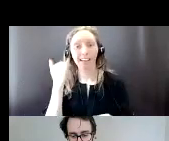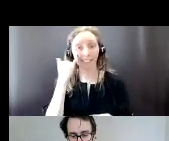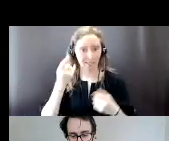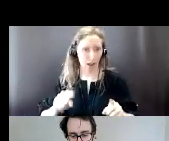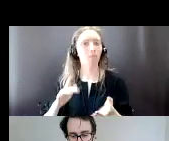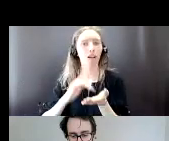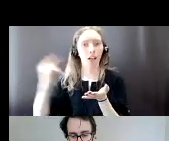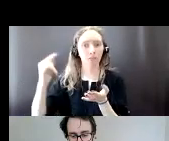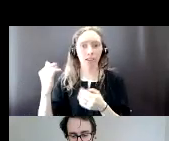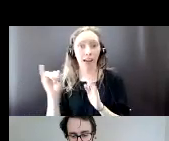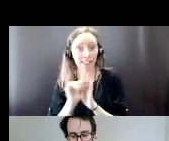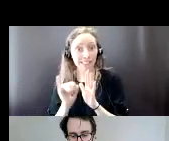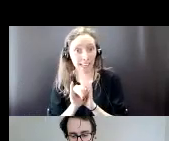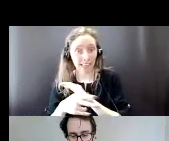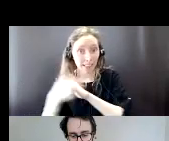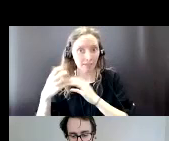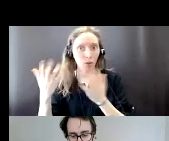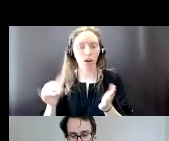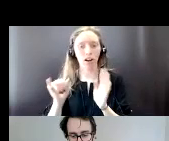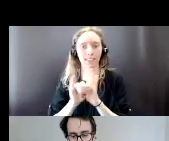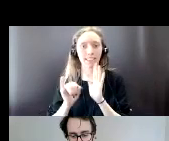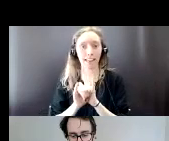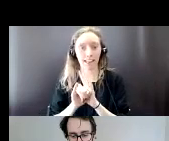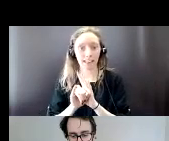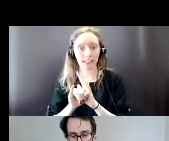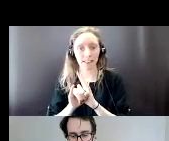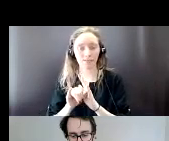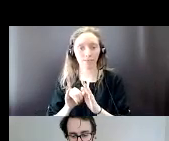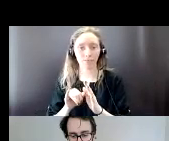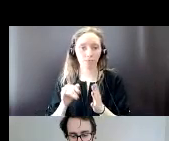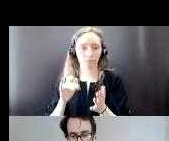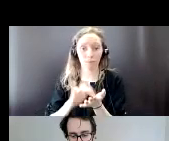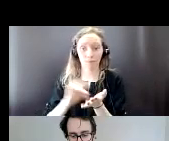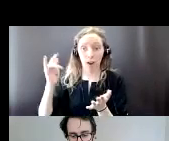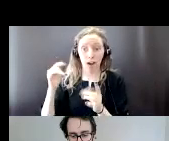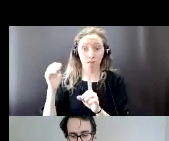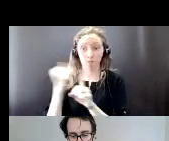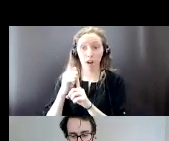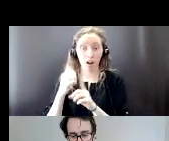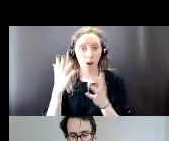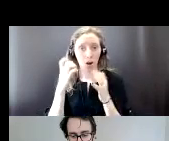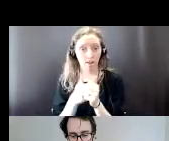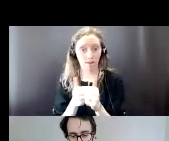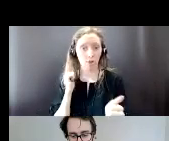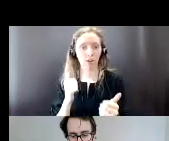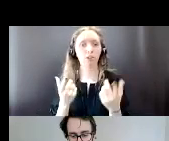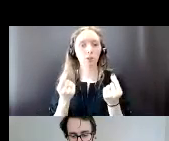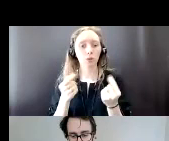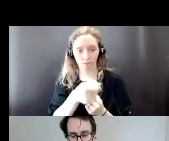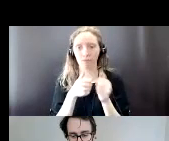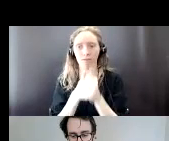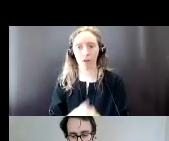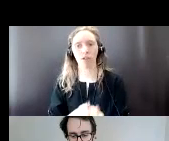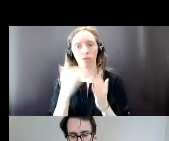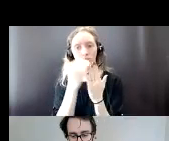yourself from being a victim of identity fraud, to follow these steps and be sure that you're